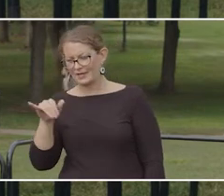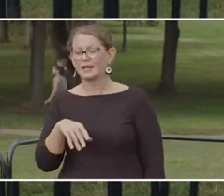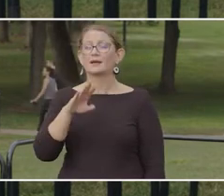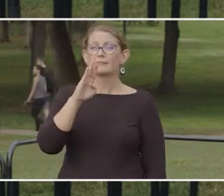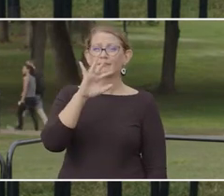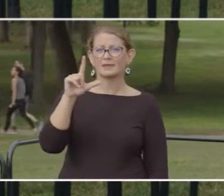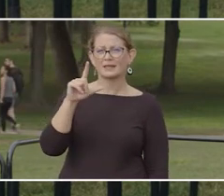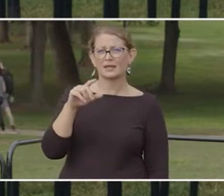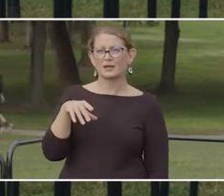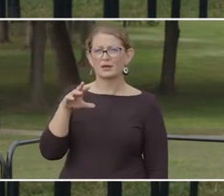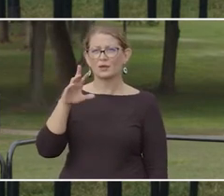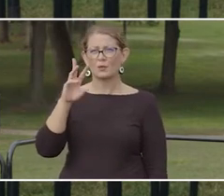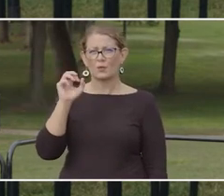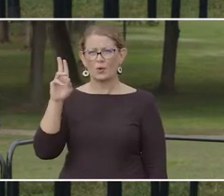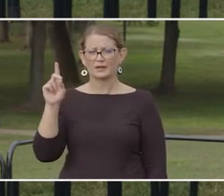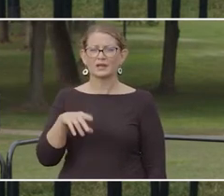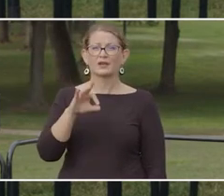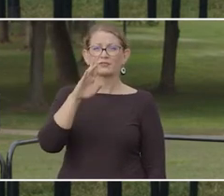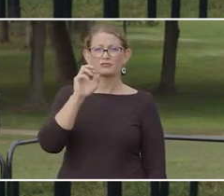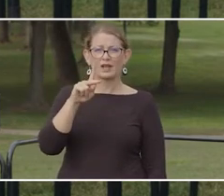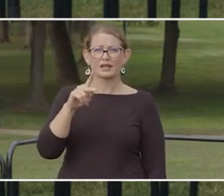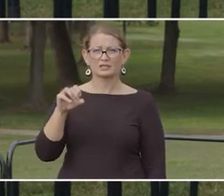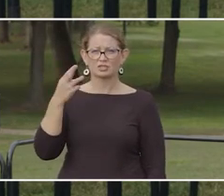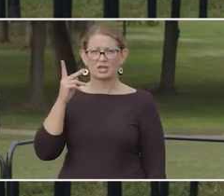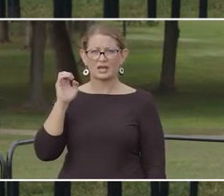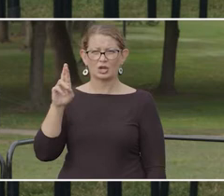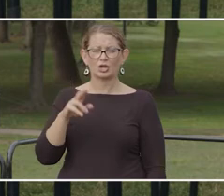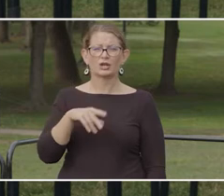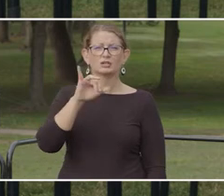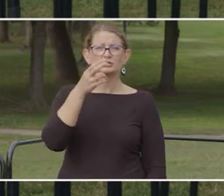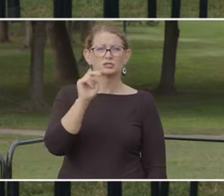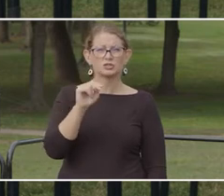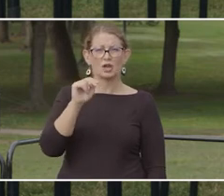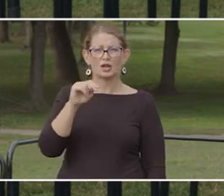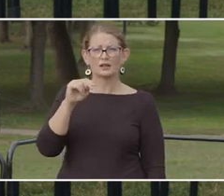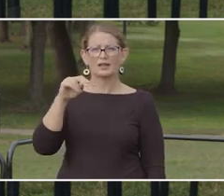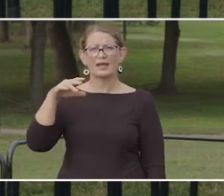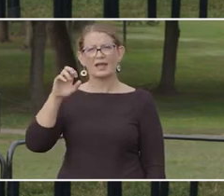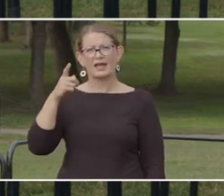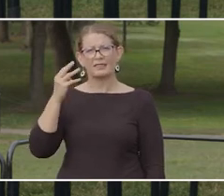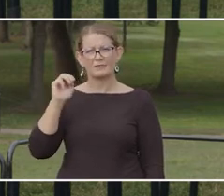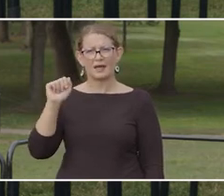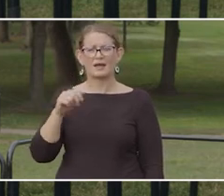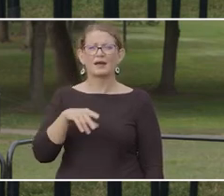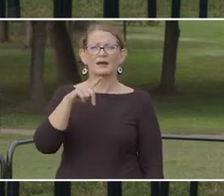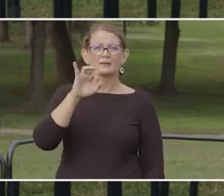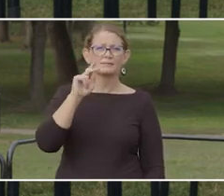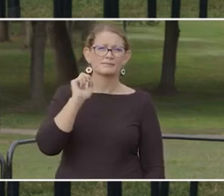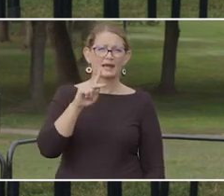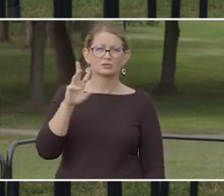Ward. Frank Weinsheimer. John Peter Alcama. Patrick L.